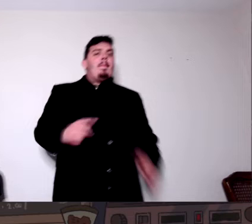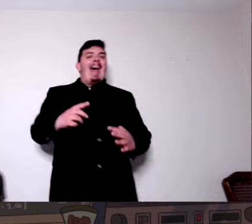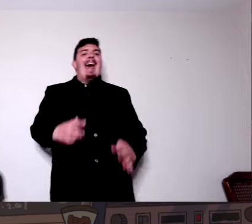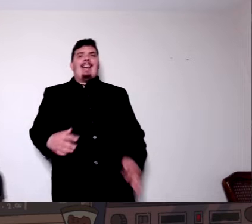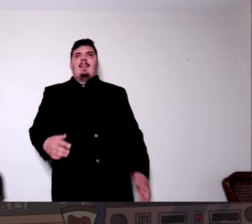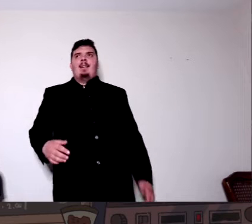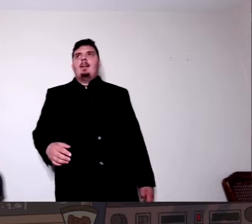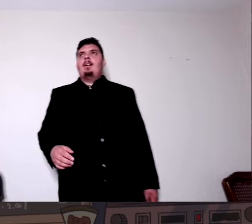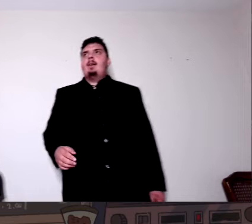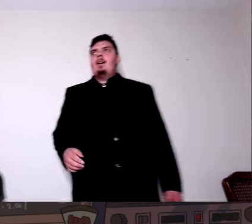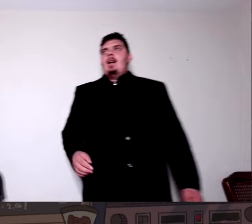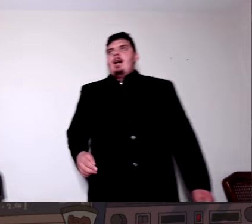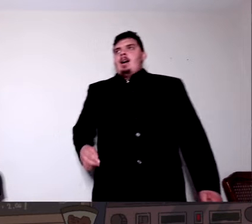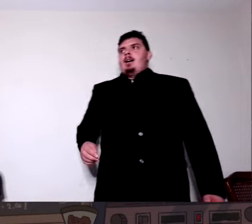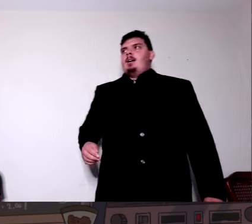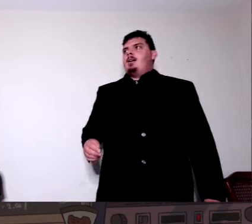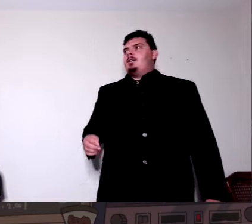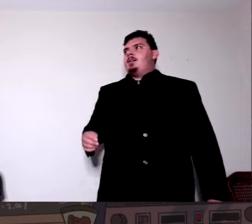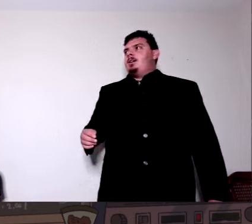We're back!